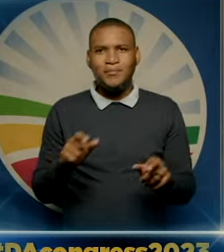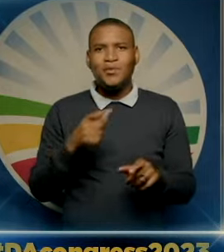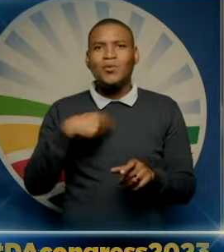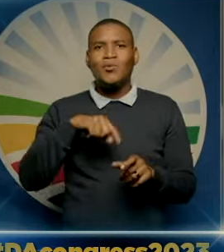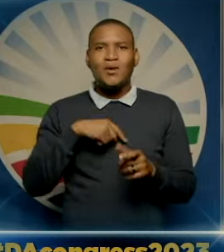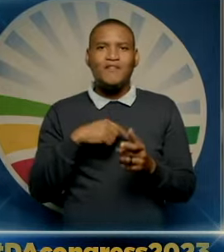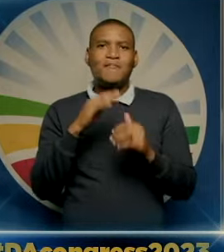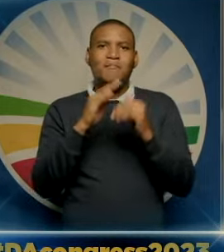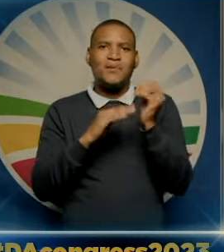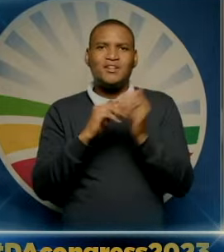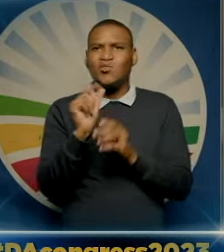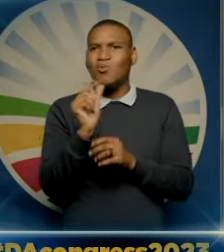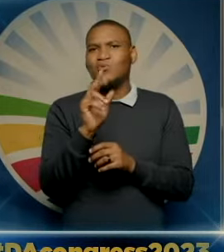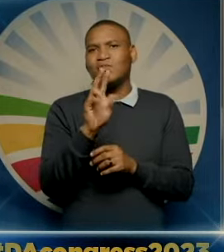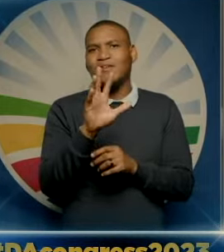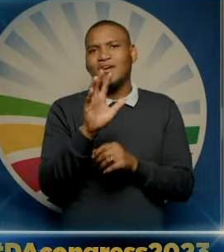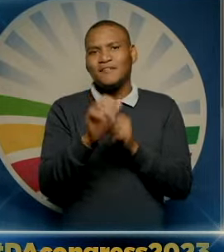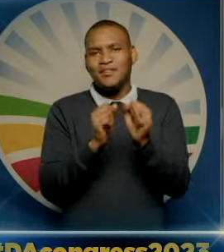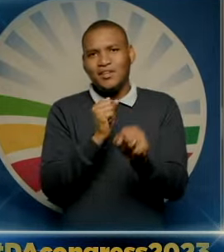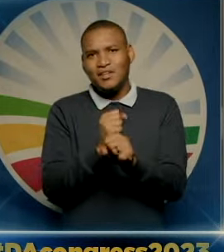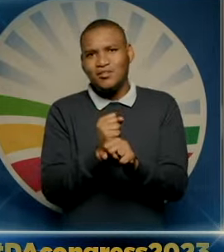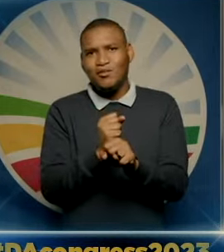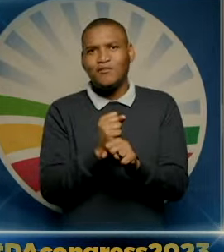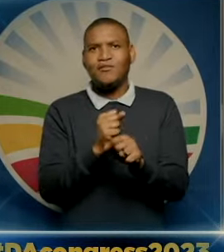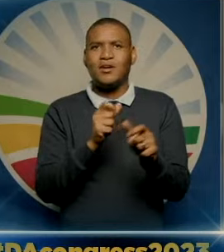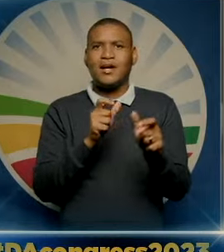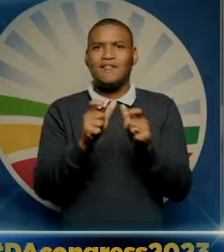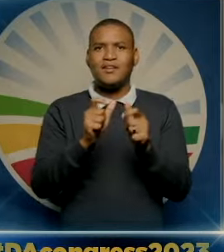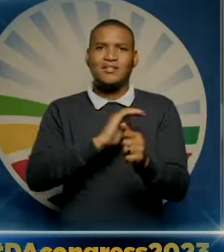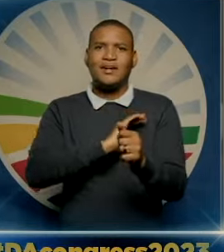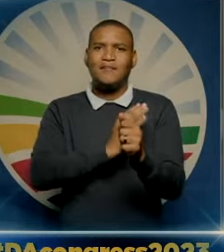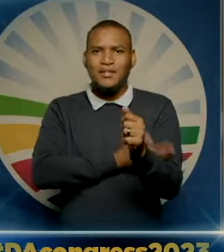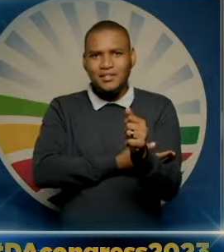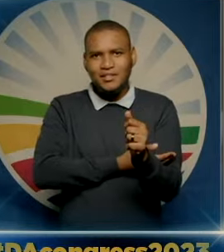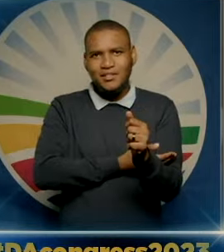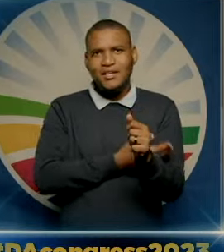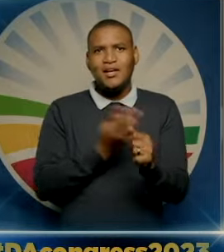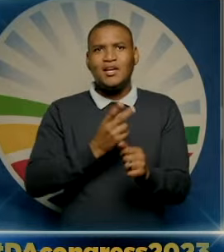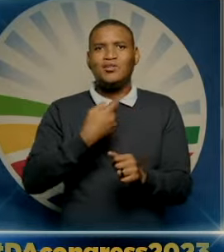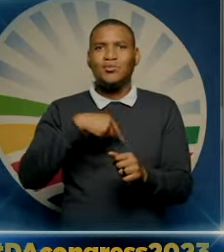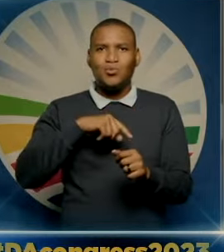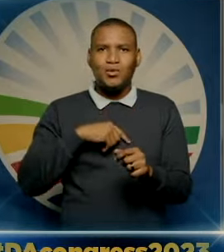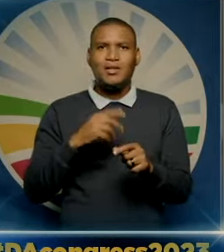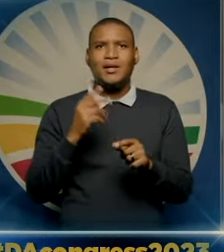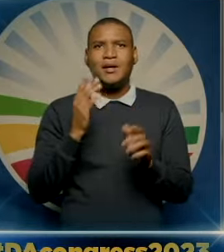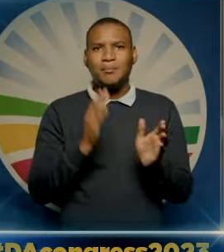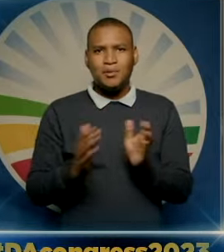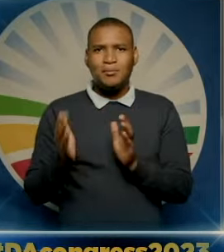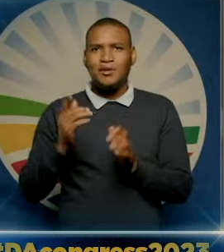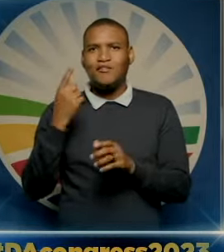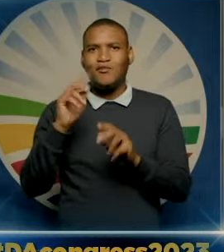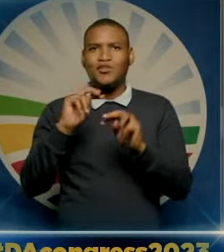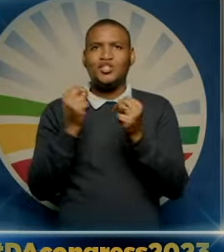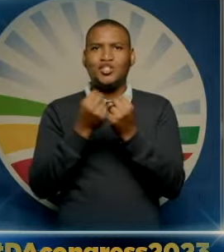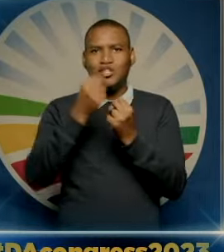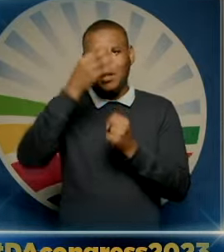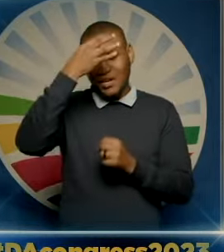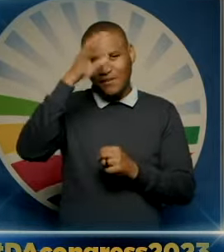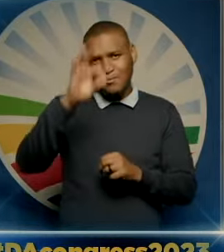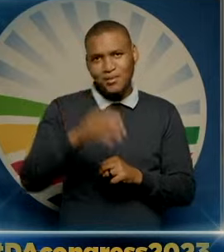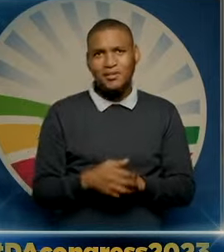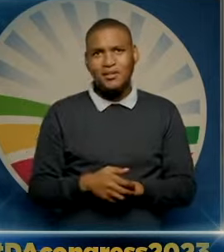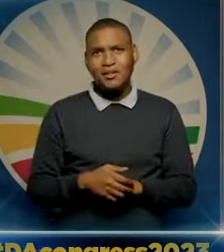built almost 25 years of governance capacity as we prepare for national government.